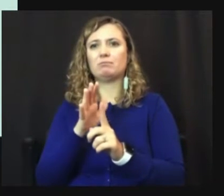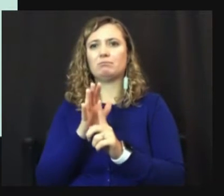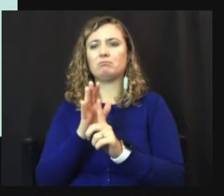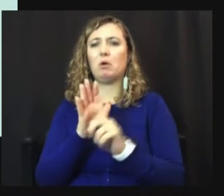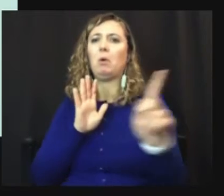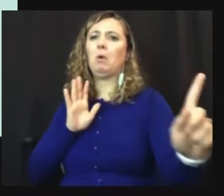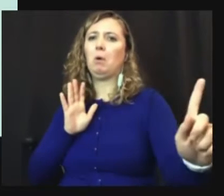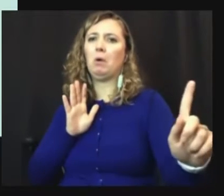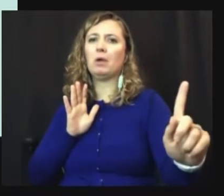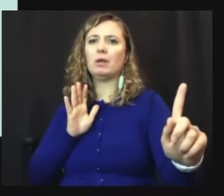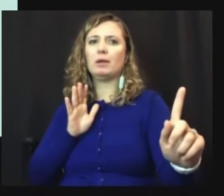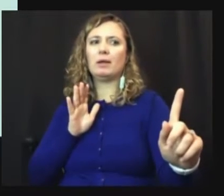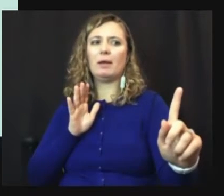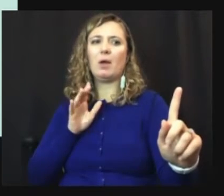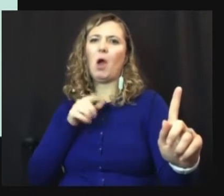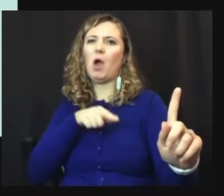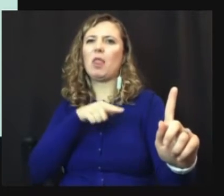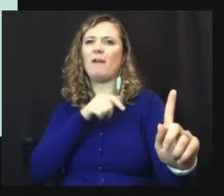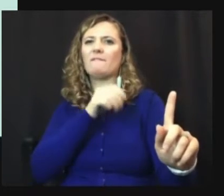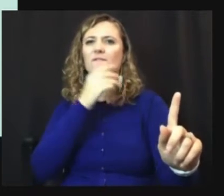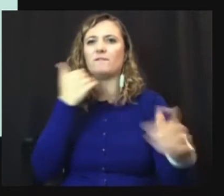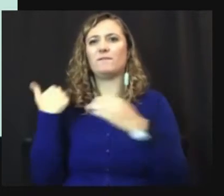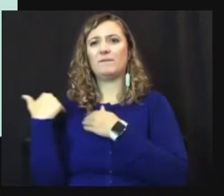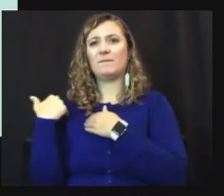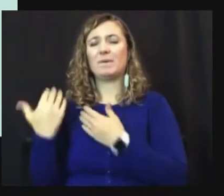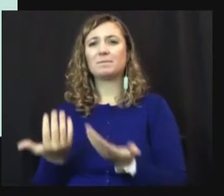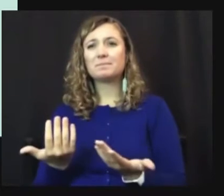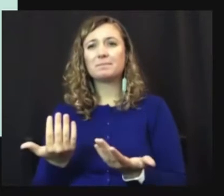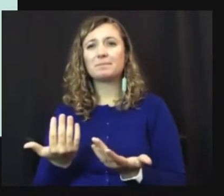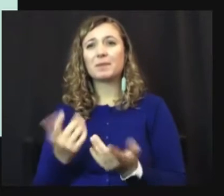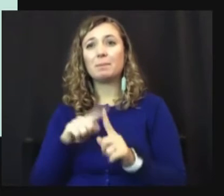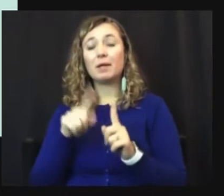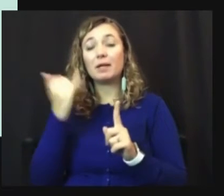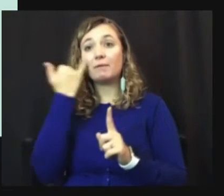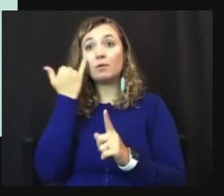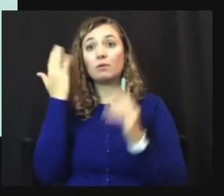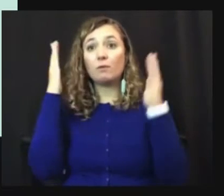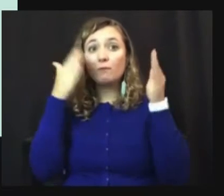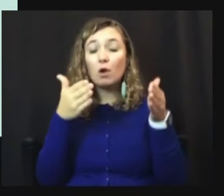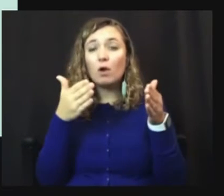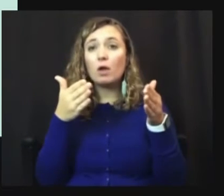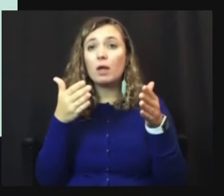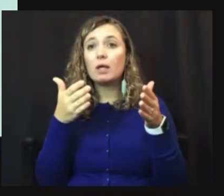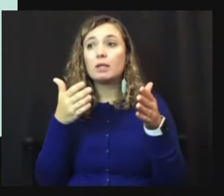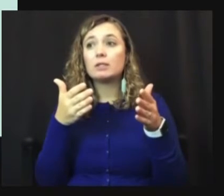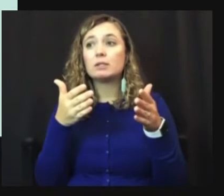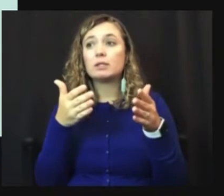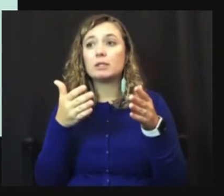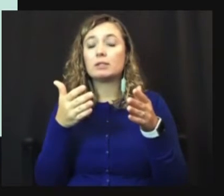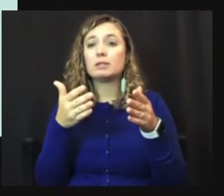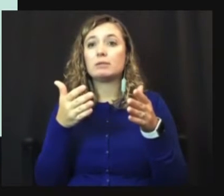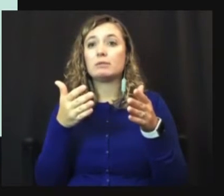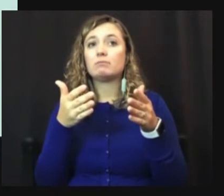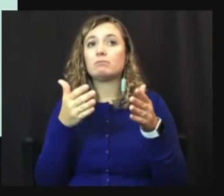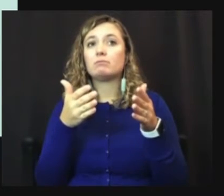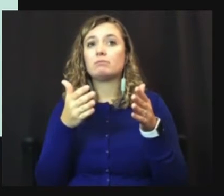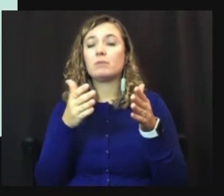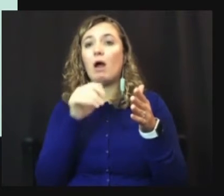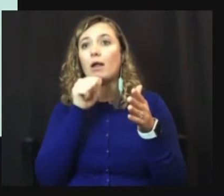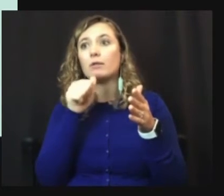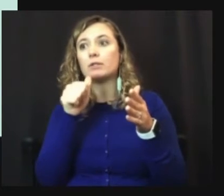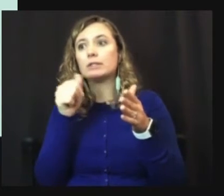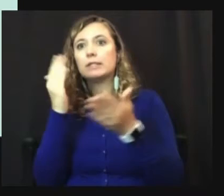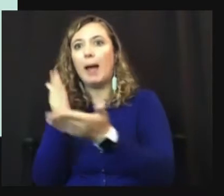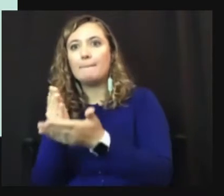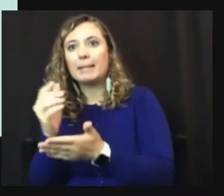And the focus can really be on, instead of telling autistics to stop stemming, it can be on normalizing stemming